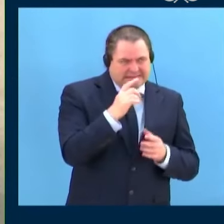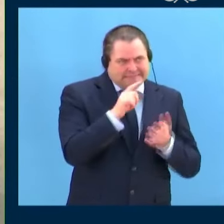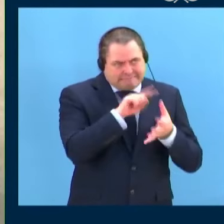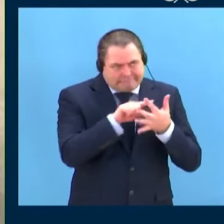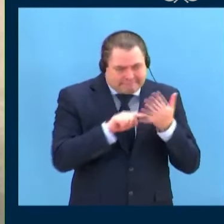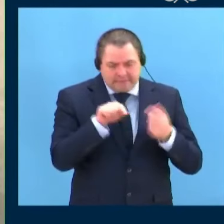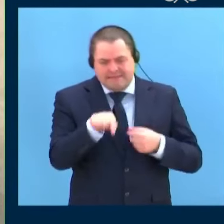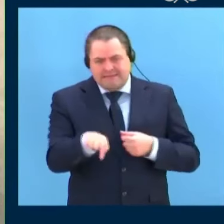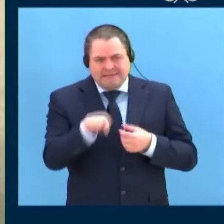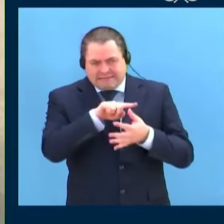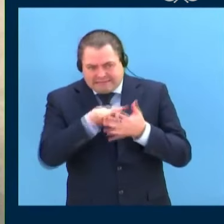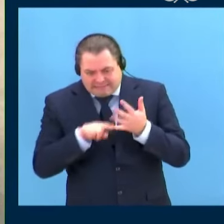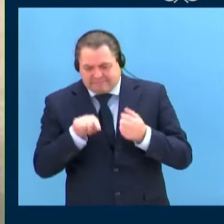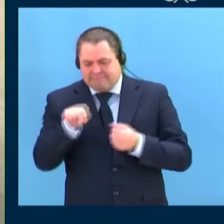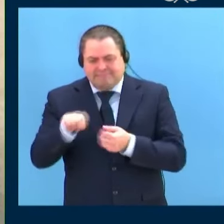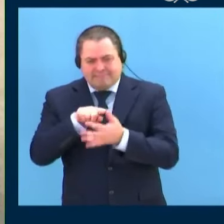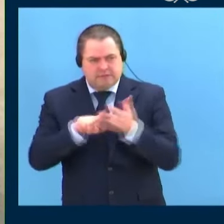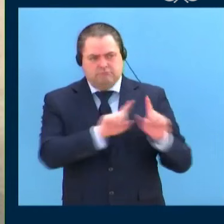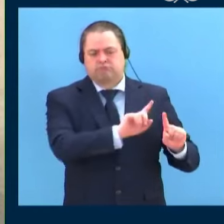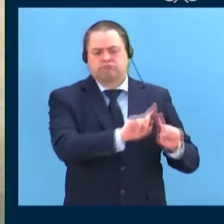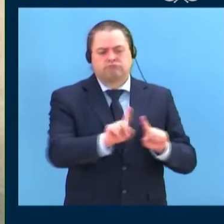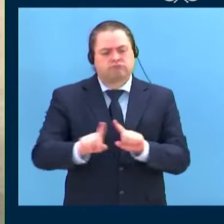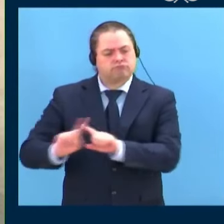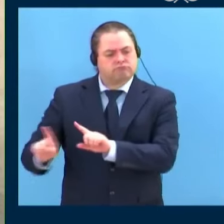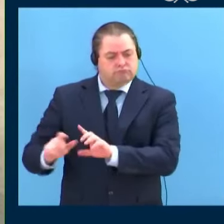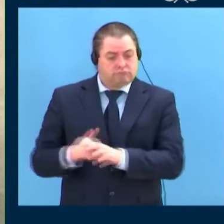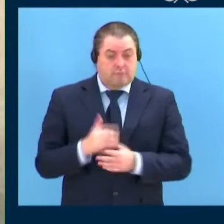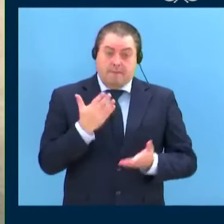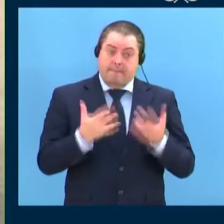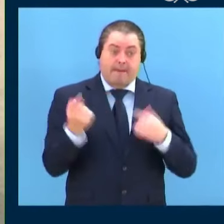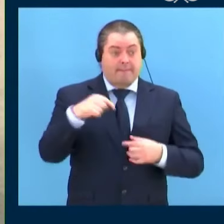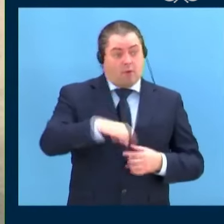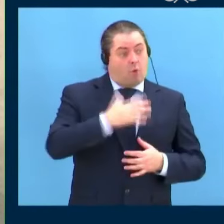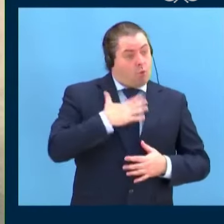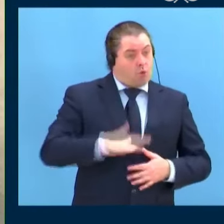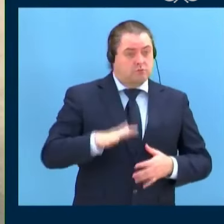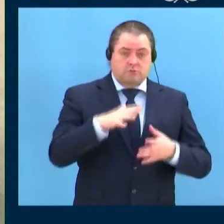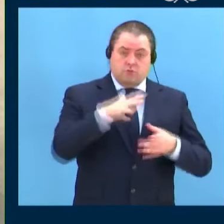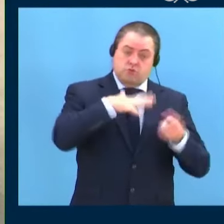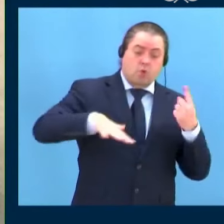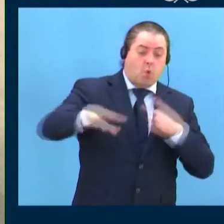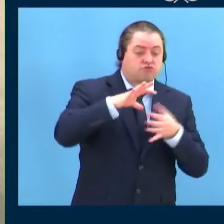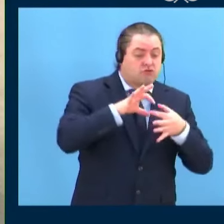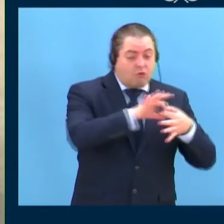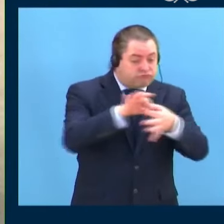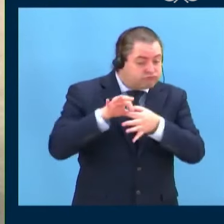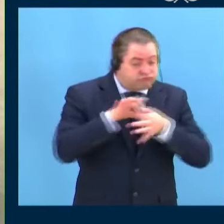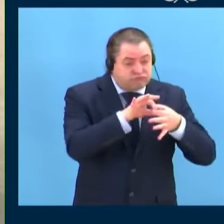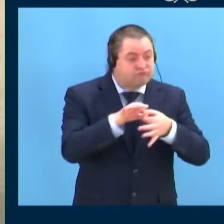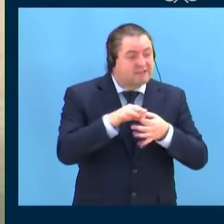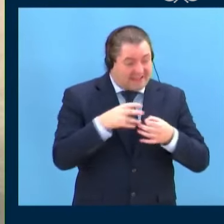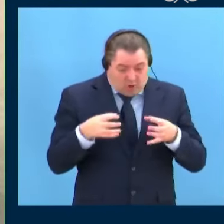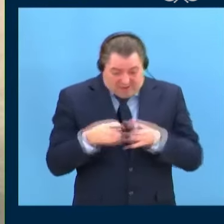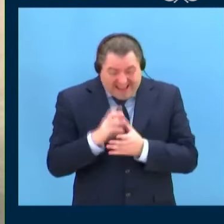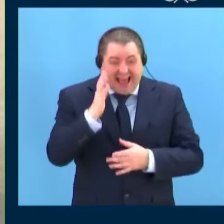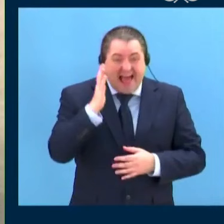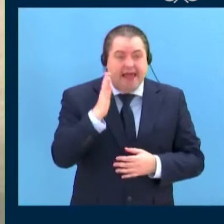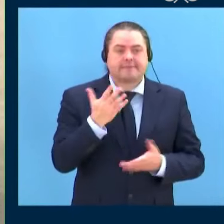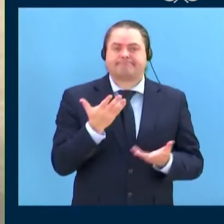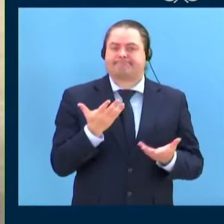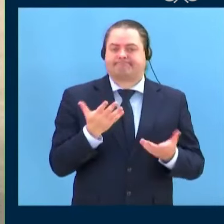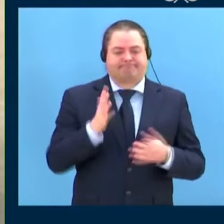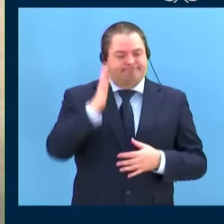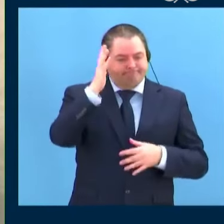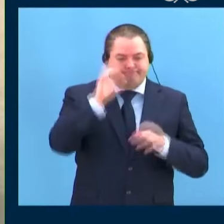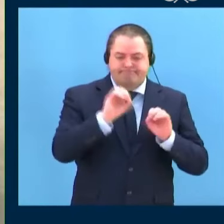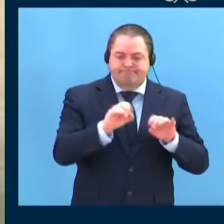Many minorities that come here with constructive ideas for social cohesion are not heard. Why do we